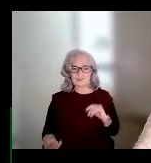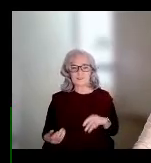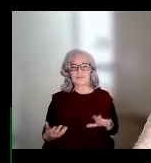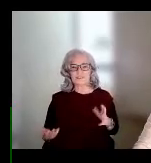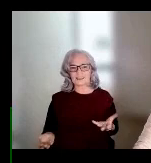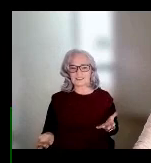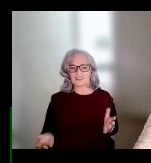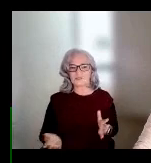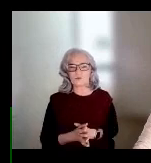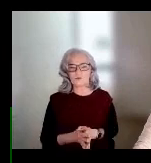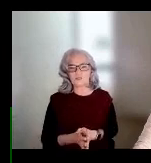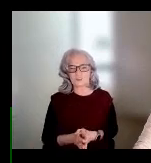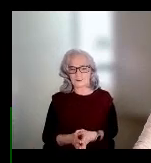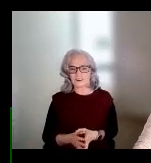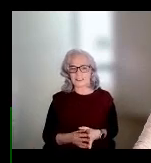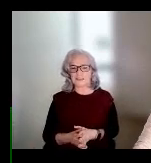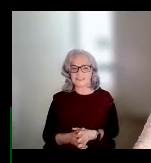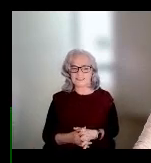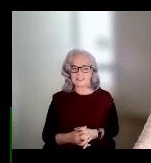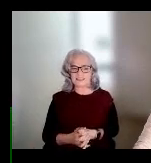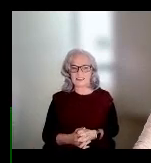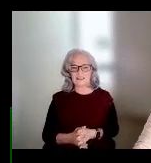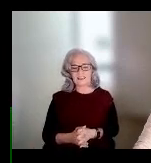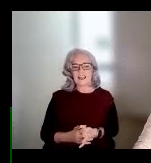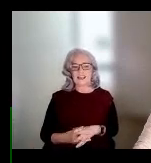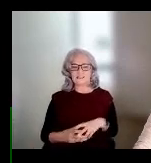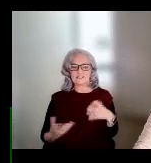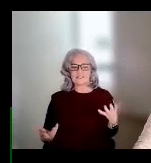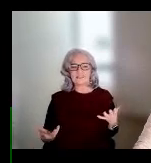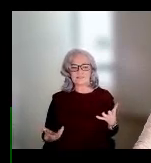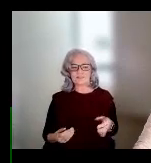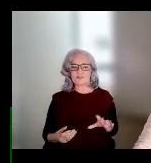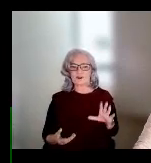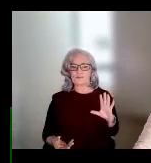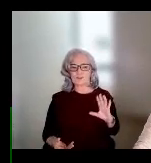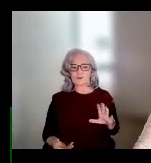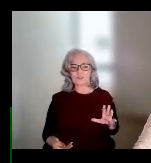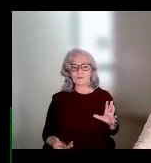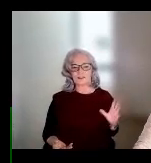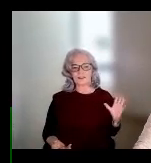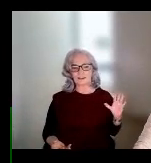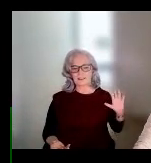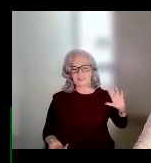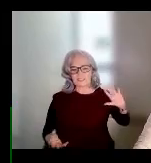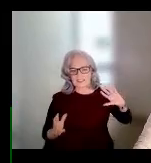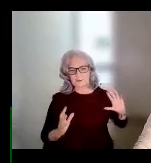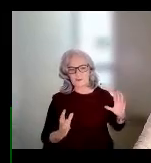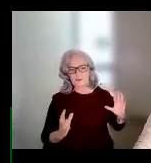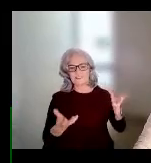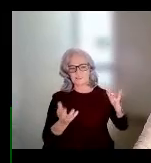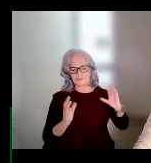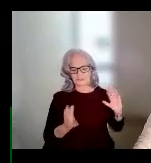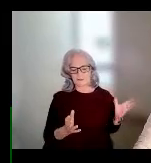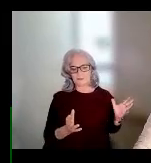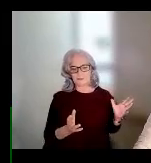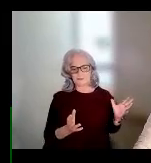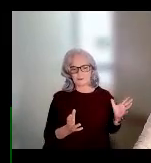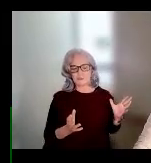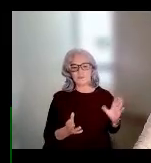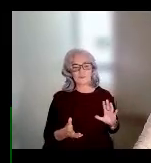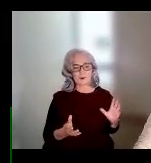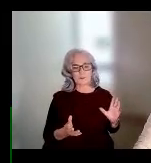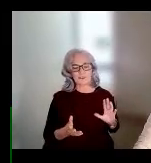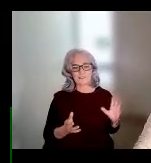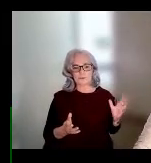talk about getting towards fairer MND care. And so you can see from the title, we're talking about the inequities that have come up